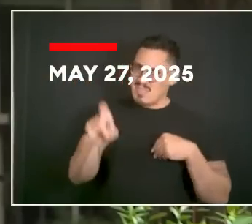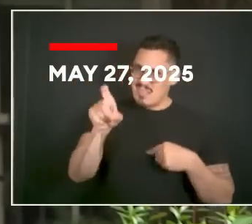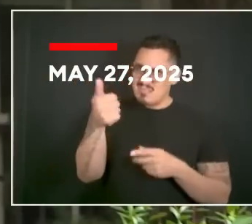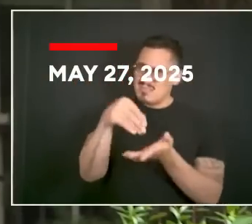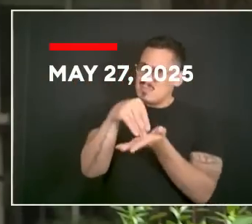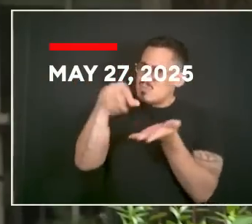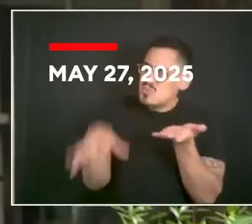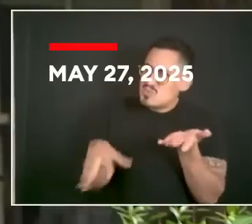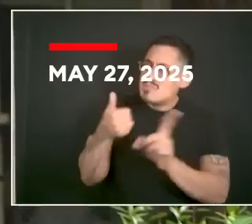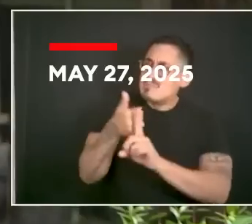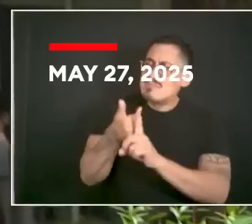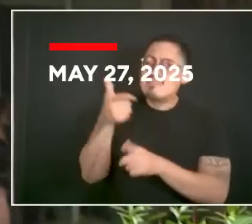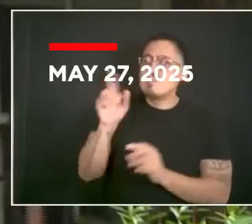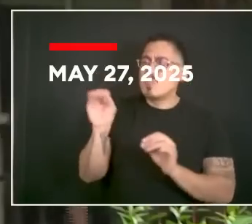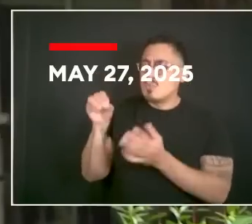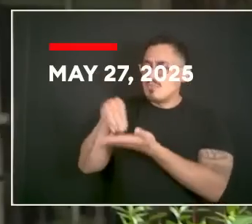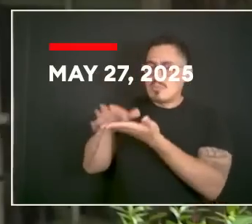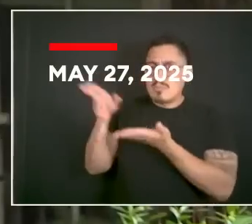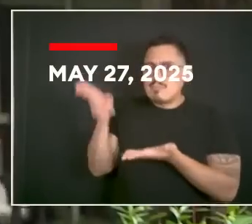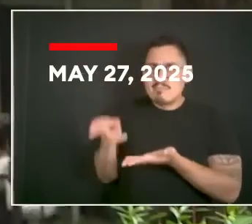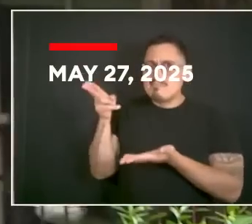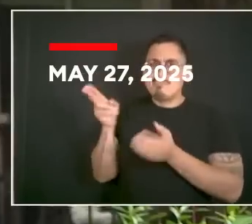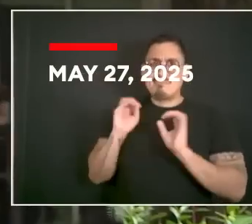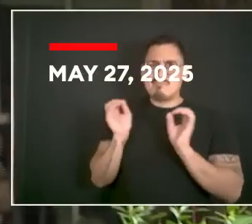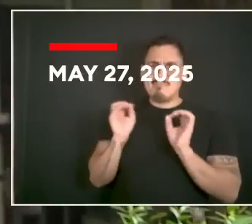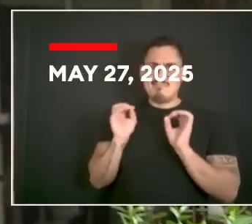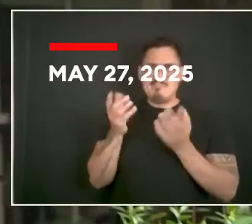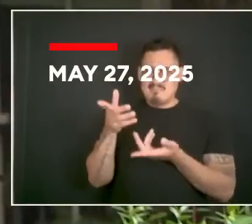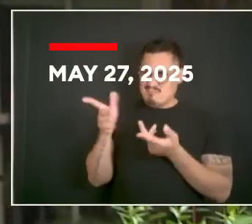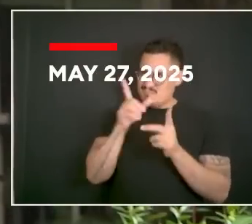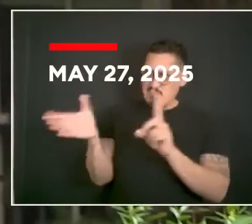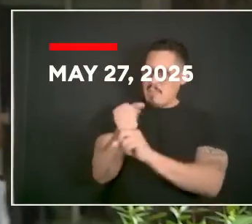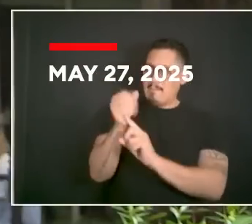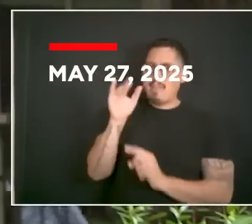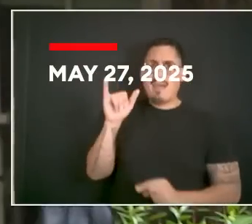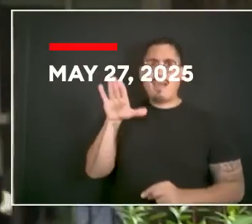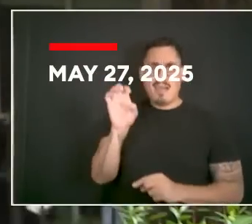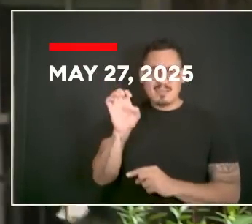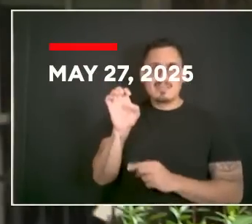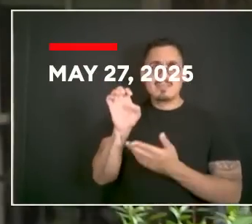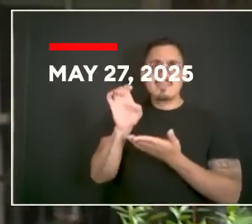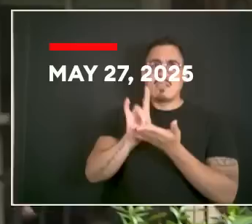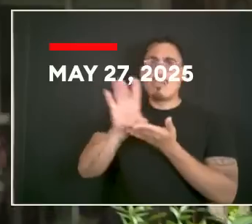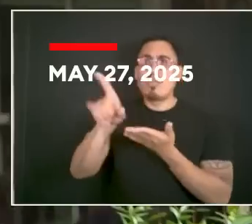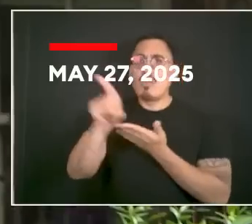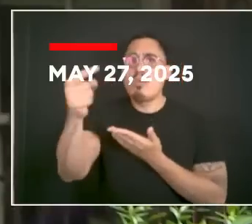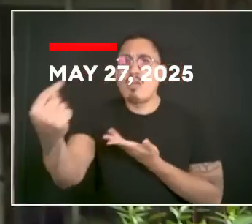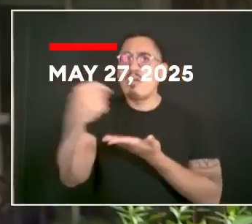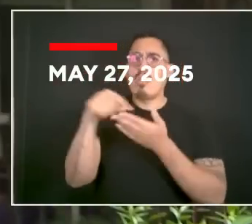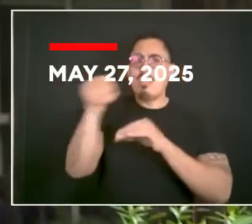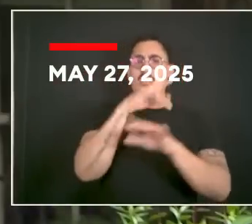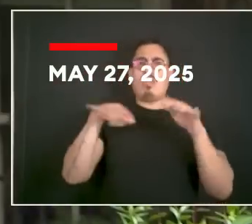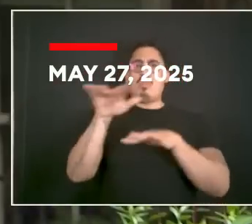no criminal record to be picked up by ICE and deported in a expedited fashion? And what does that say